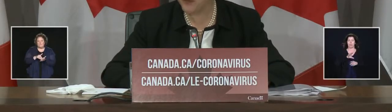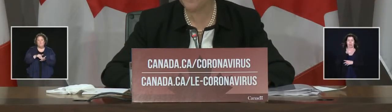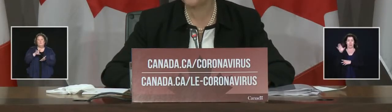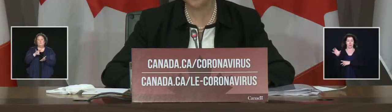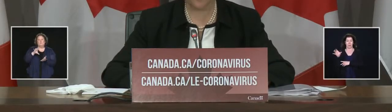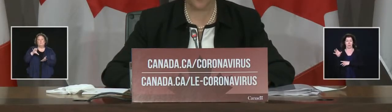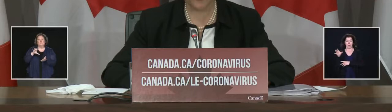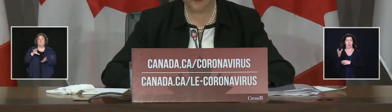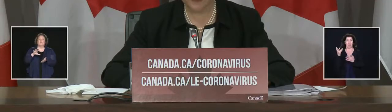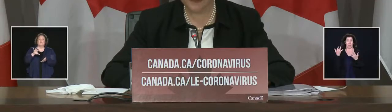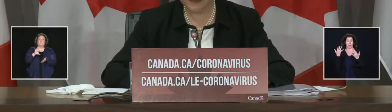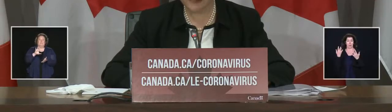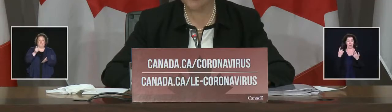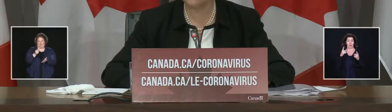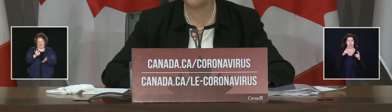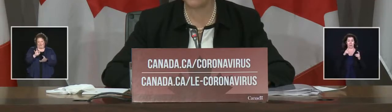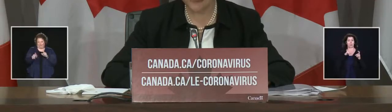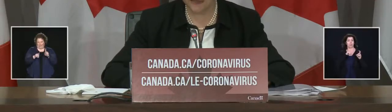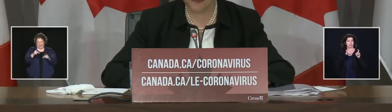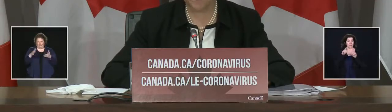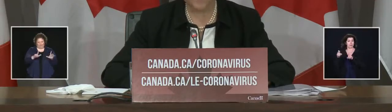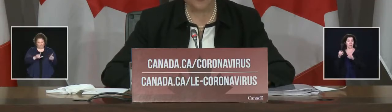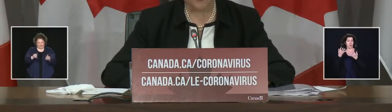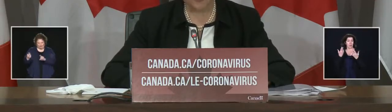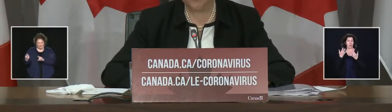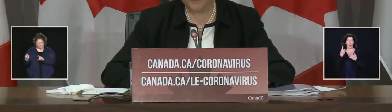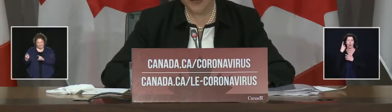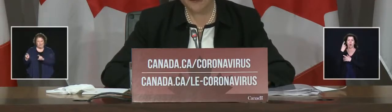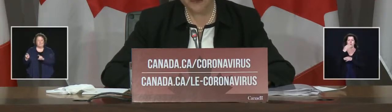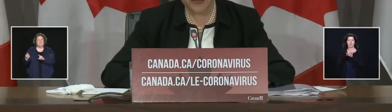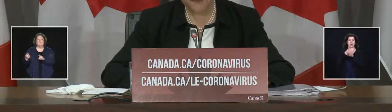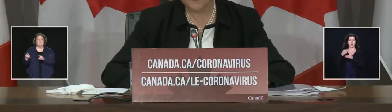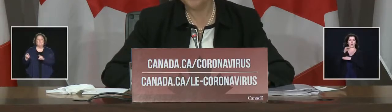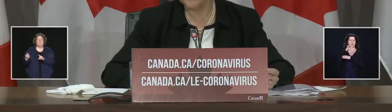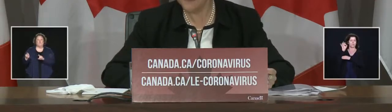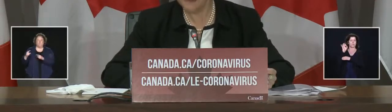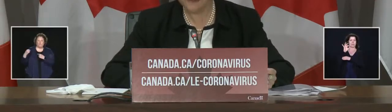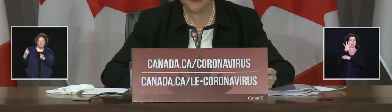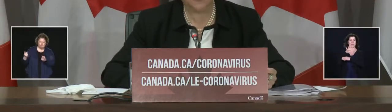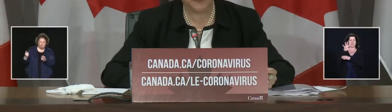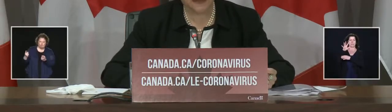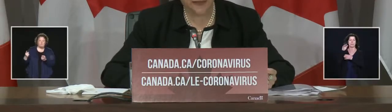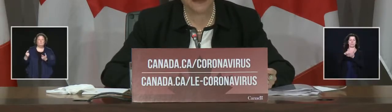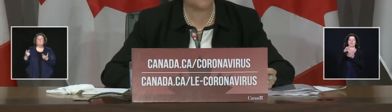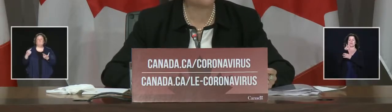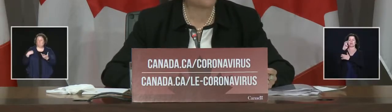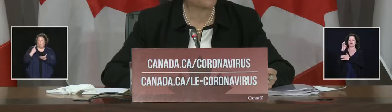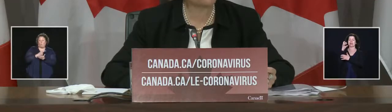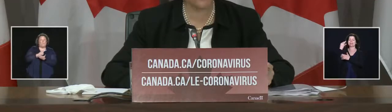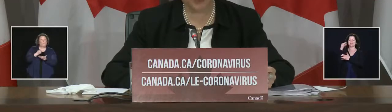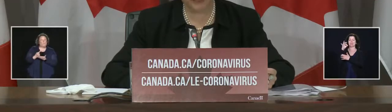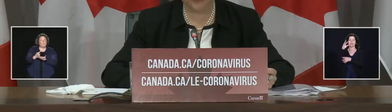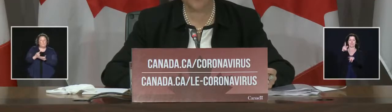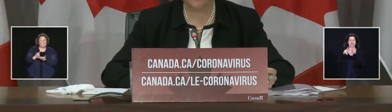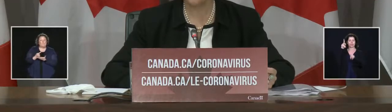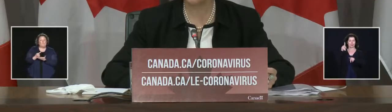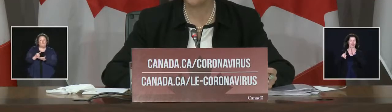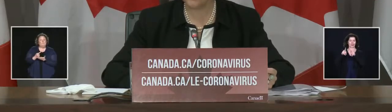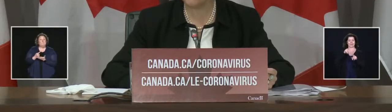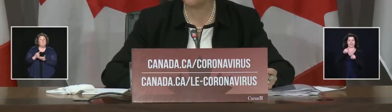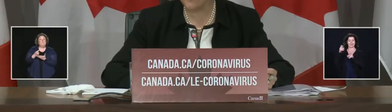1,955,719 people for COVID-19 to date. Over the past week, Canada has been testing an average of